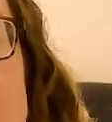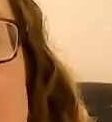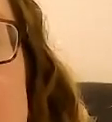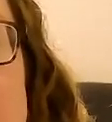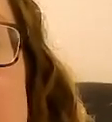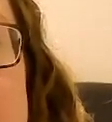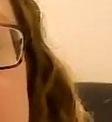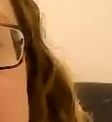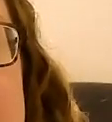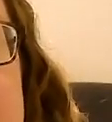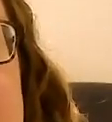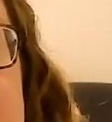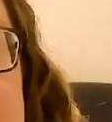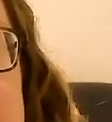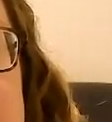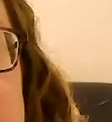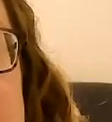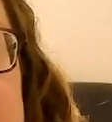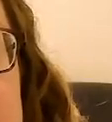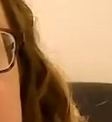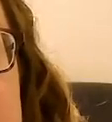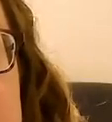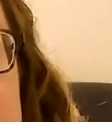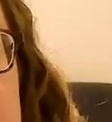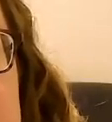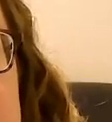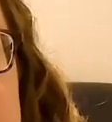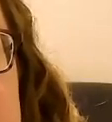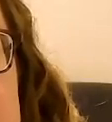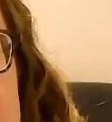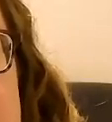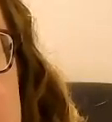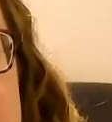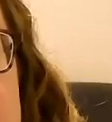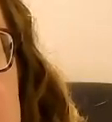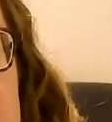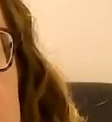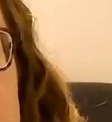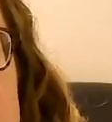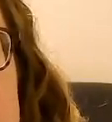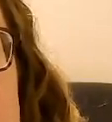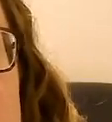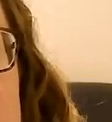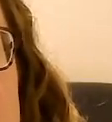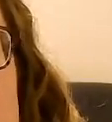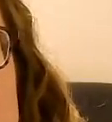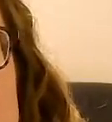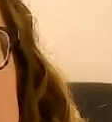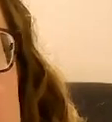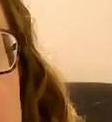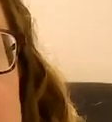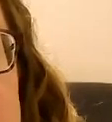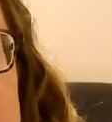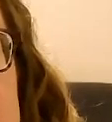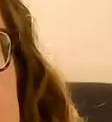Okay, so I will say what we have found is there is some general information that is typically provided to medical students